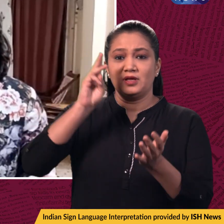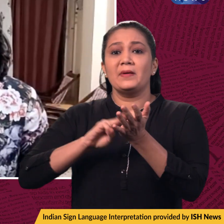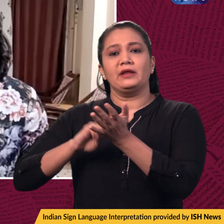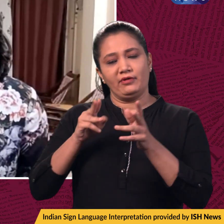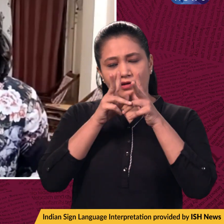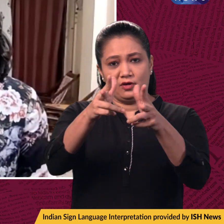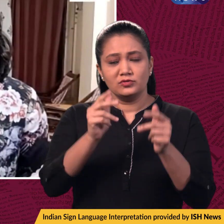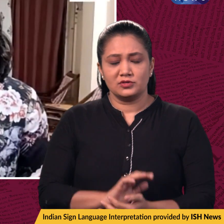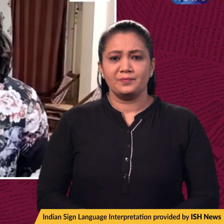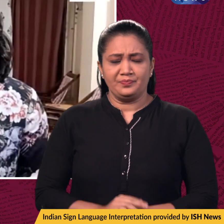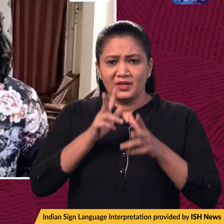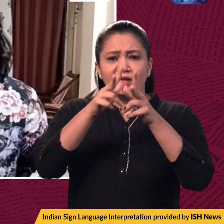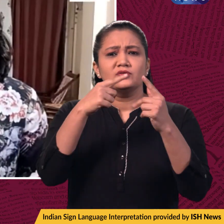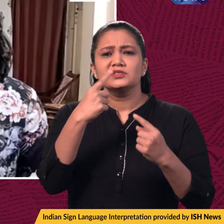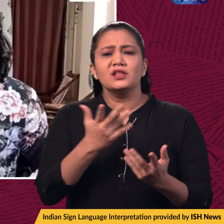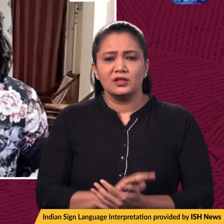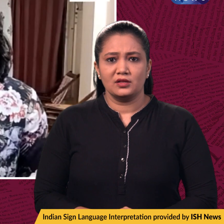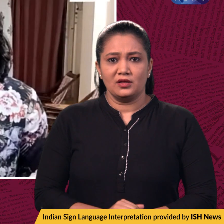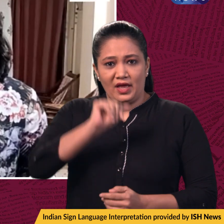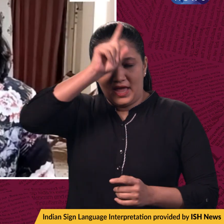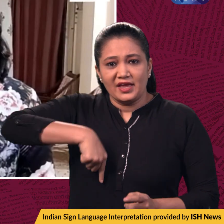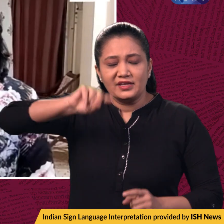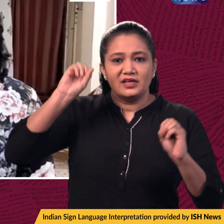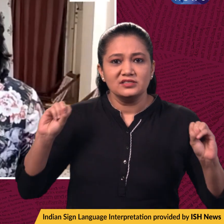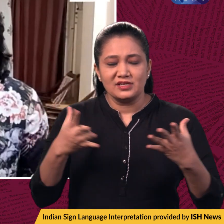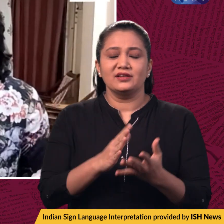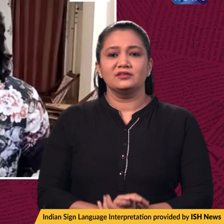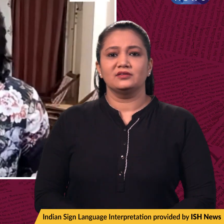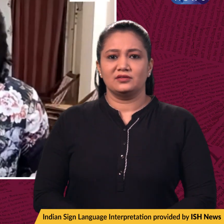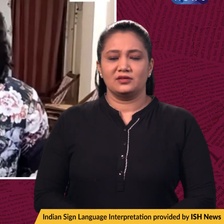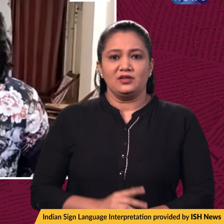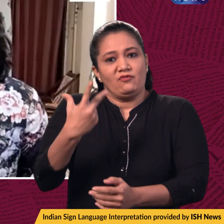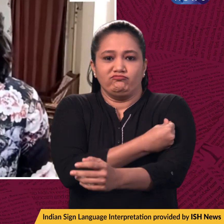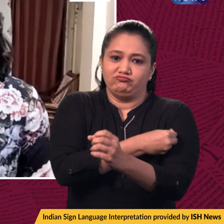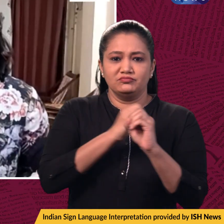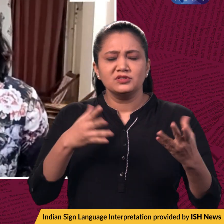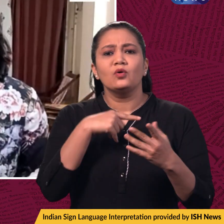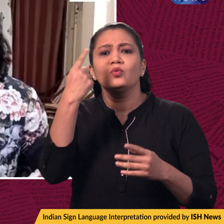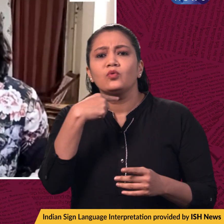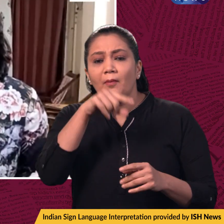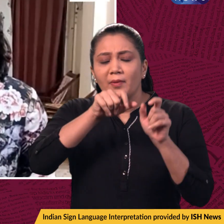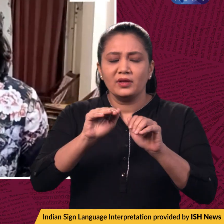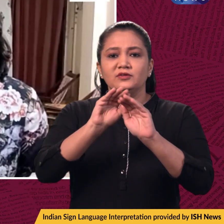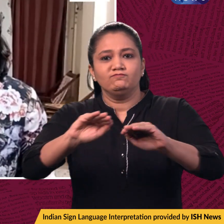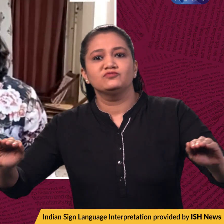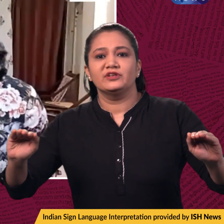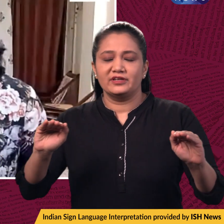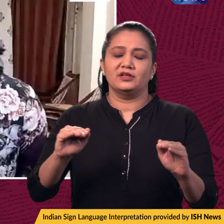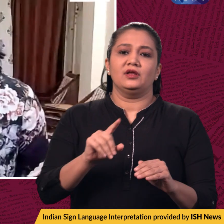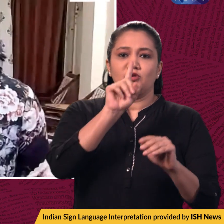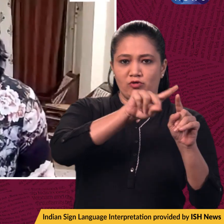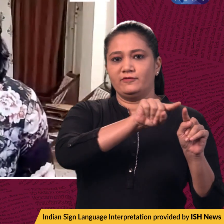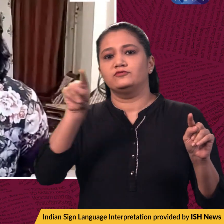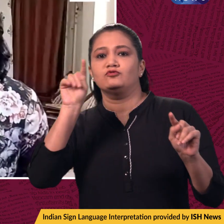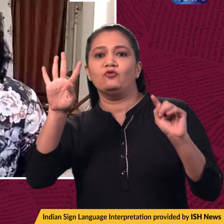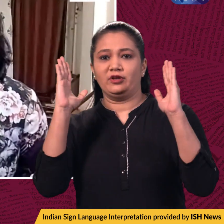Minister Mansukh Mandavia, who has announced today that India will start administering vaccines to all children between the age groups